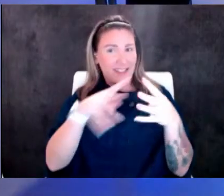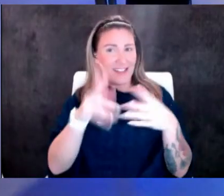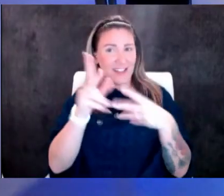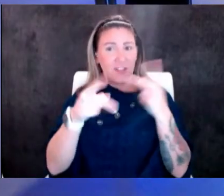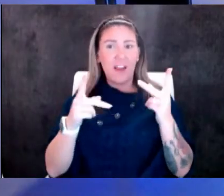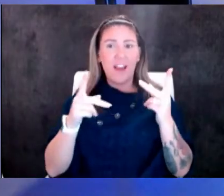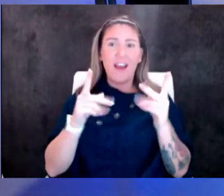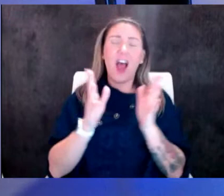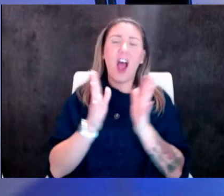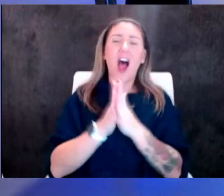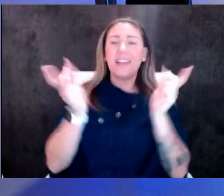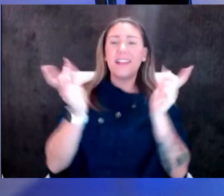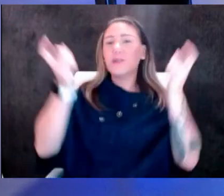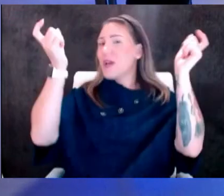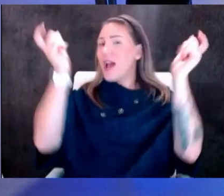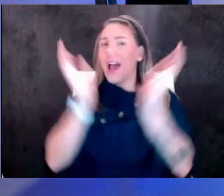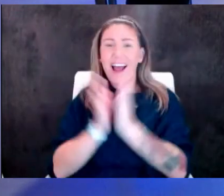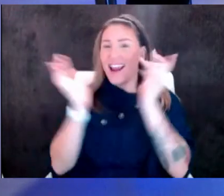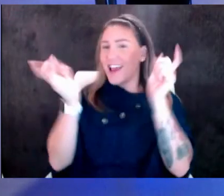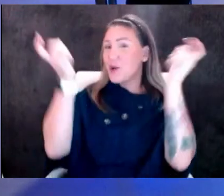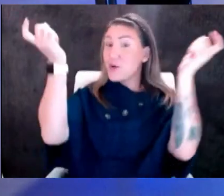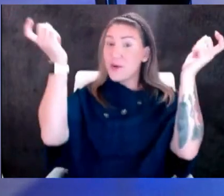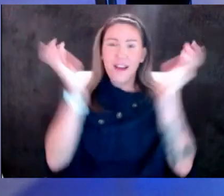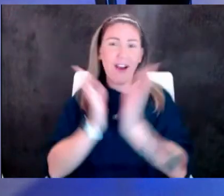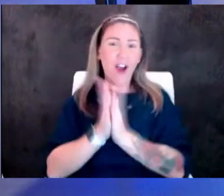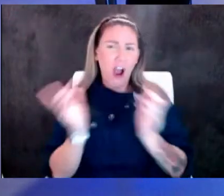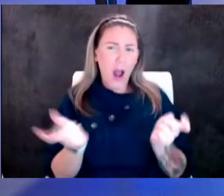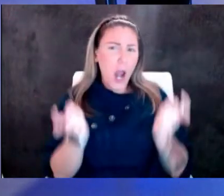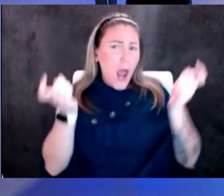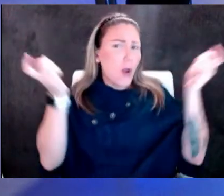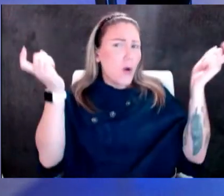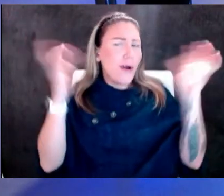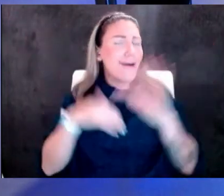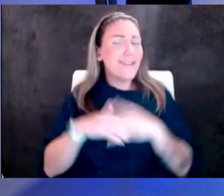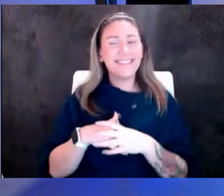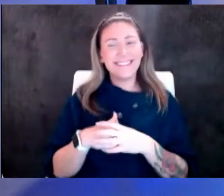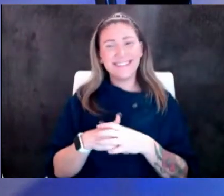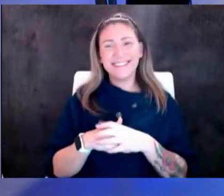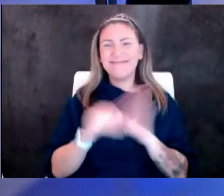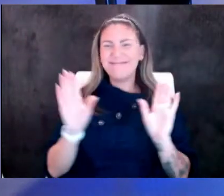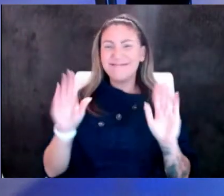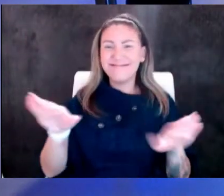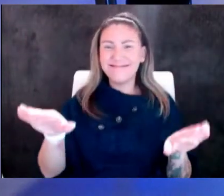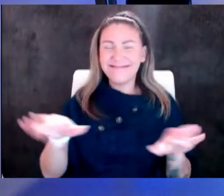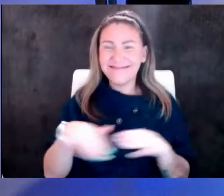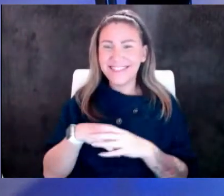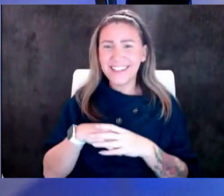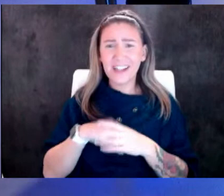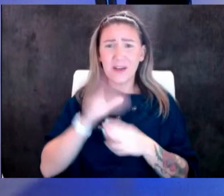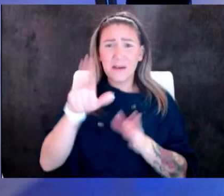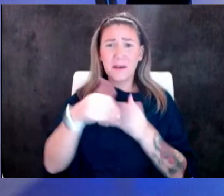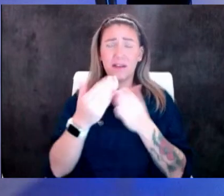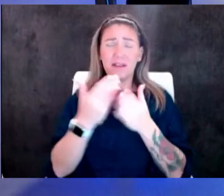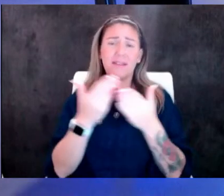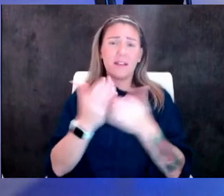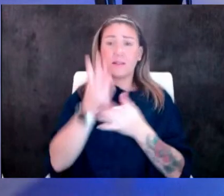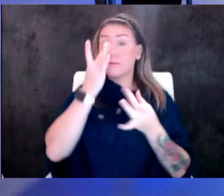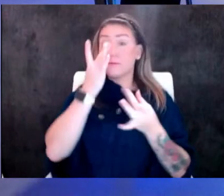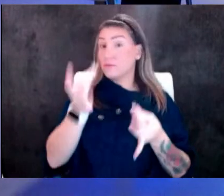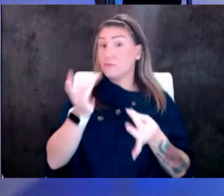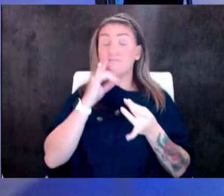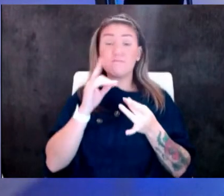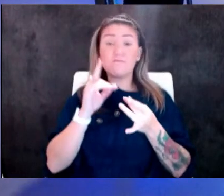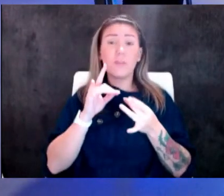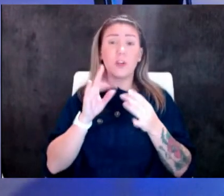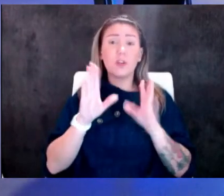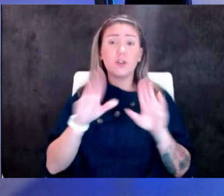Hallelujah. Hallelujah. Exactly. Hallelujah. All right. So, guys, this whole thing is interesting to talk about childhood injuries and